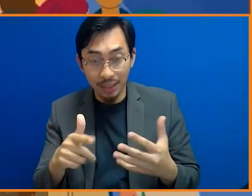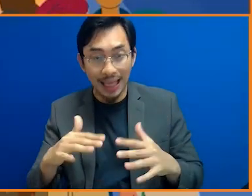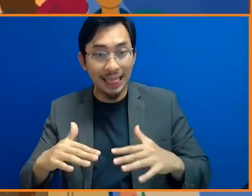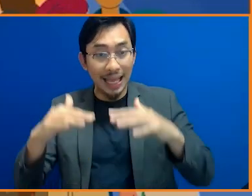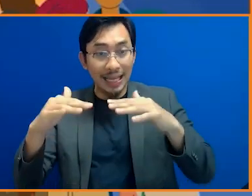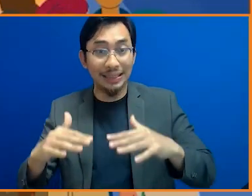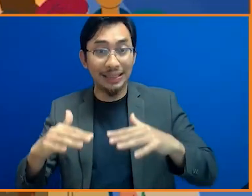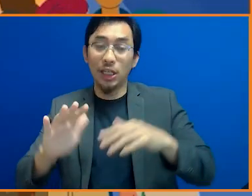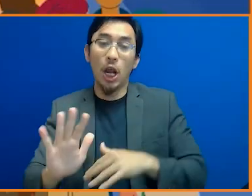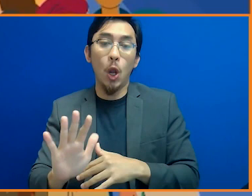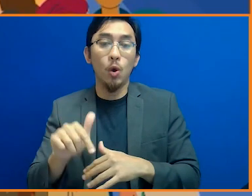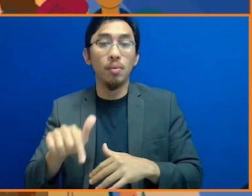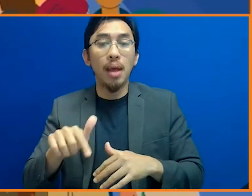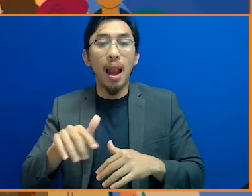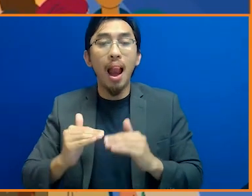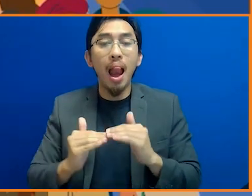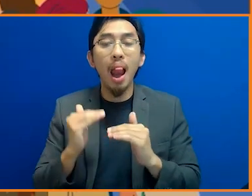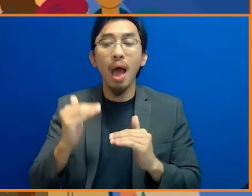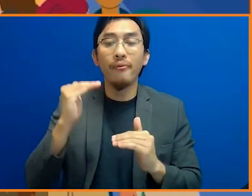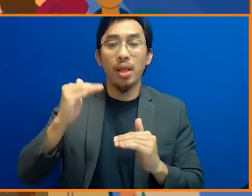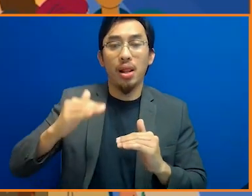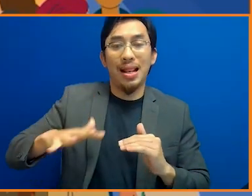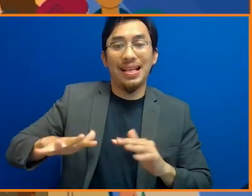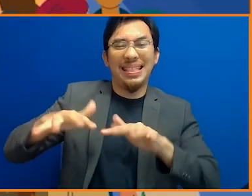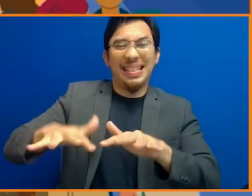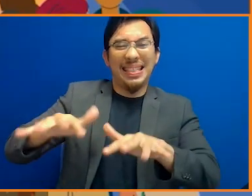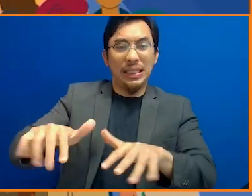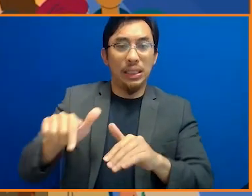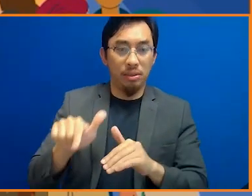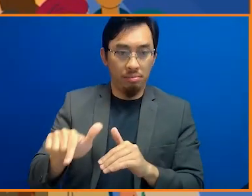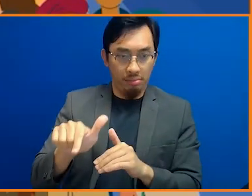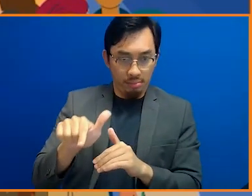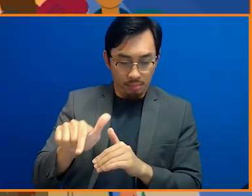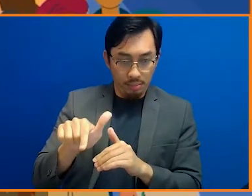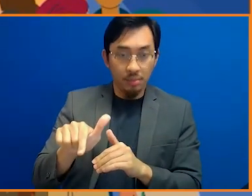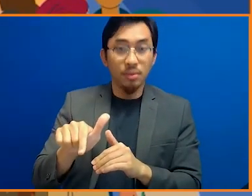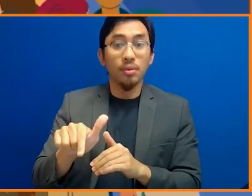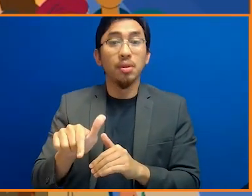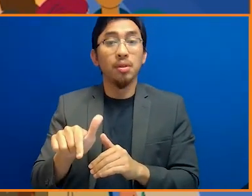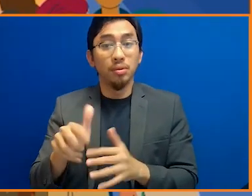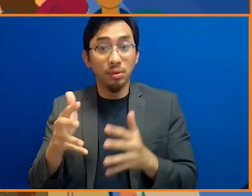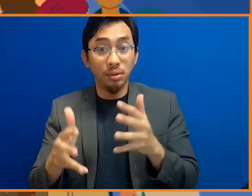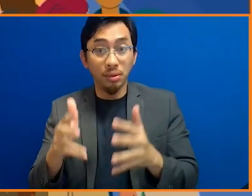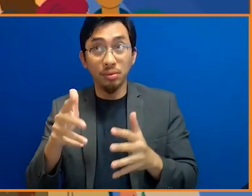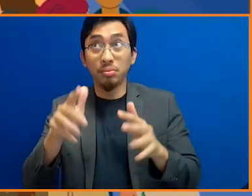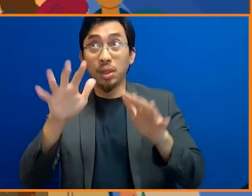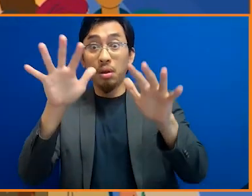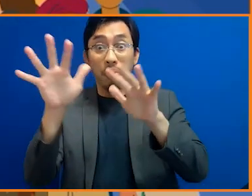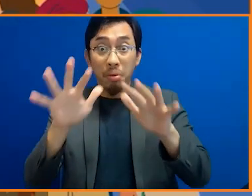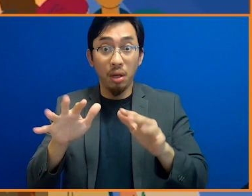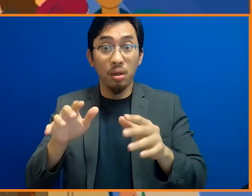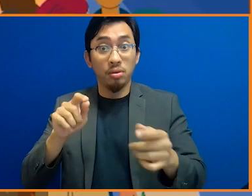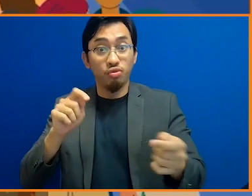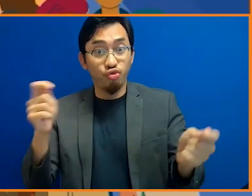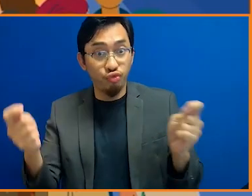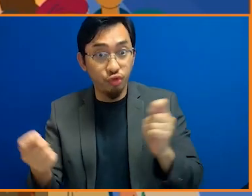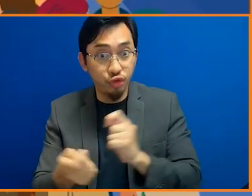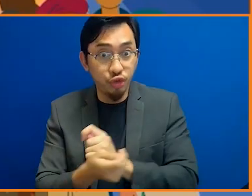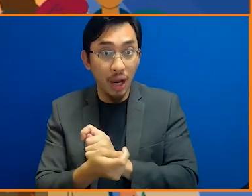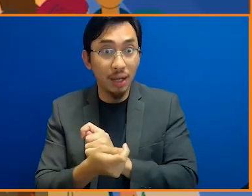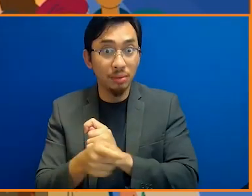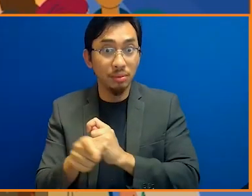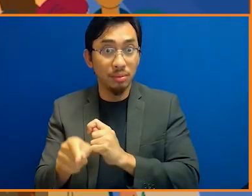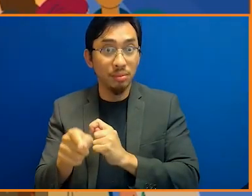level rise, is not about the tide, but the average sea level. As you might know, that this is caused by